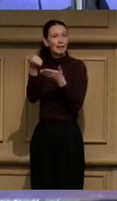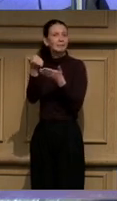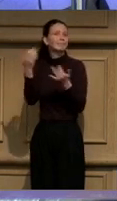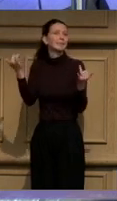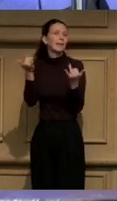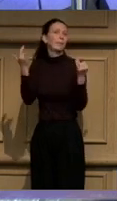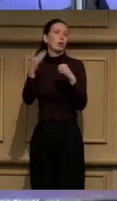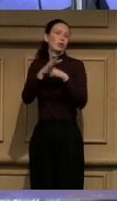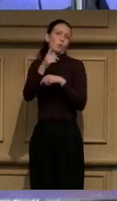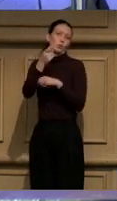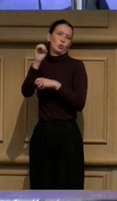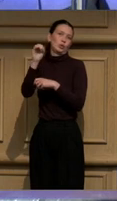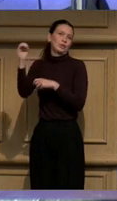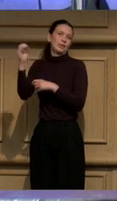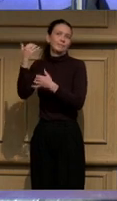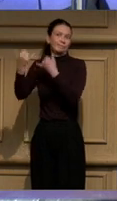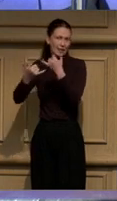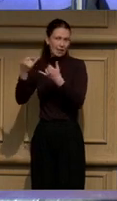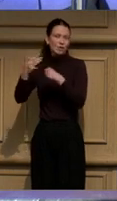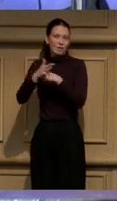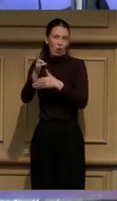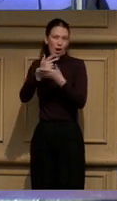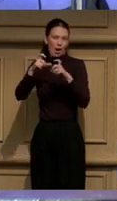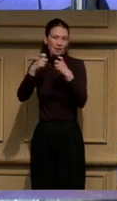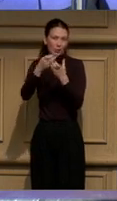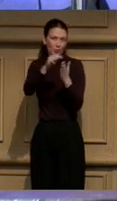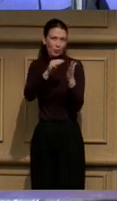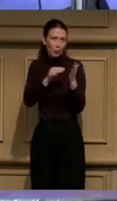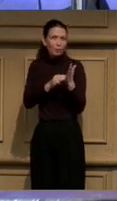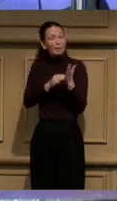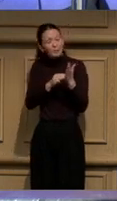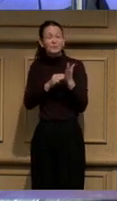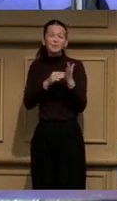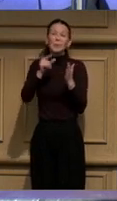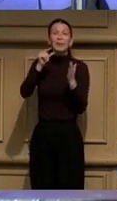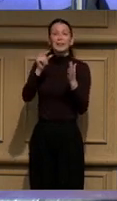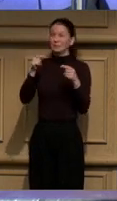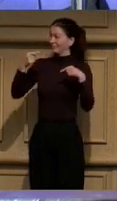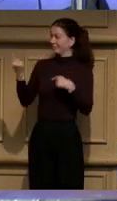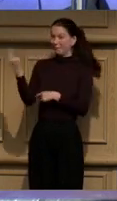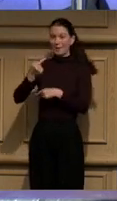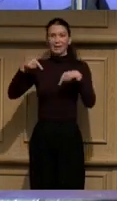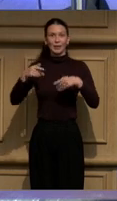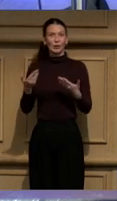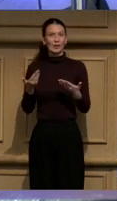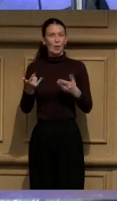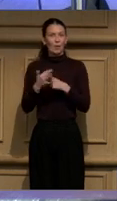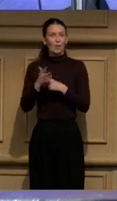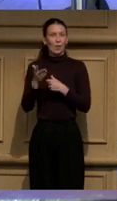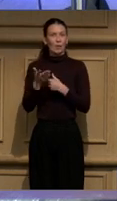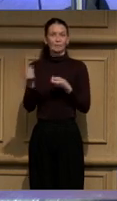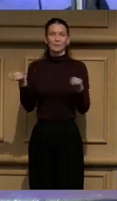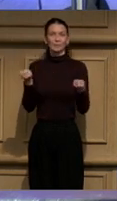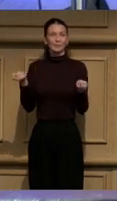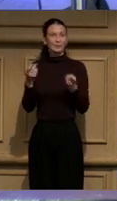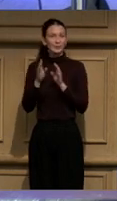commemoration programme of the Arts Council. So it's a little bit of a full circle moment to be back here